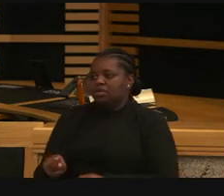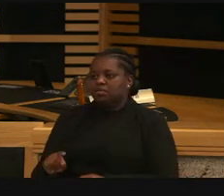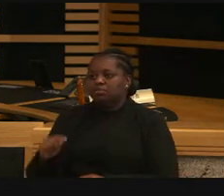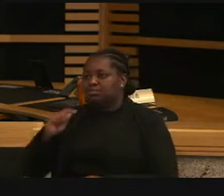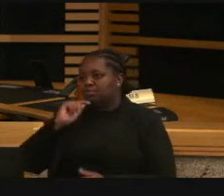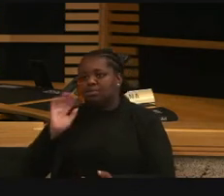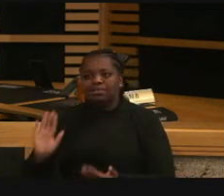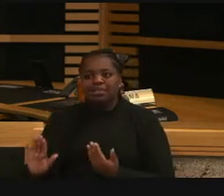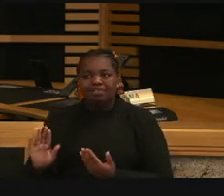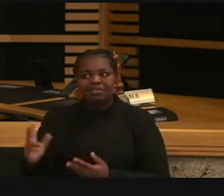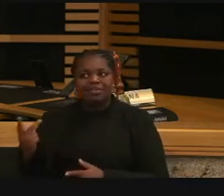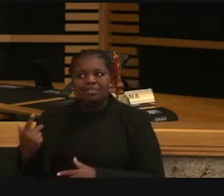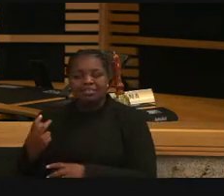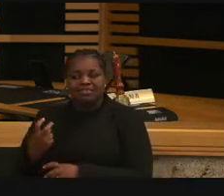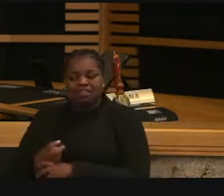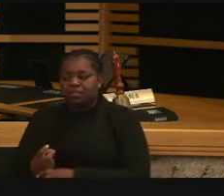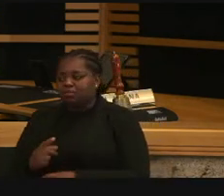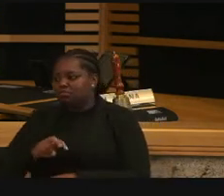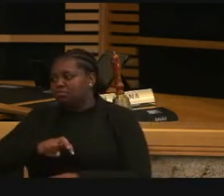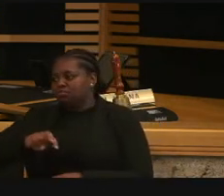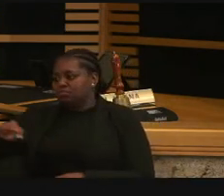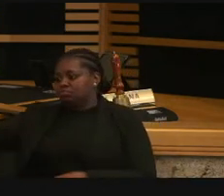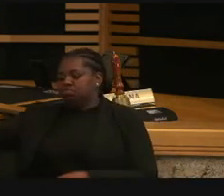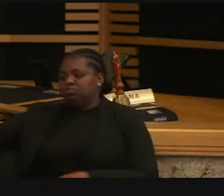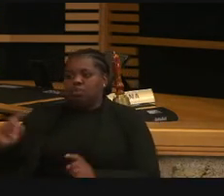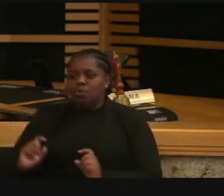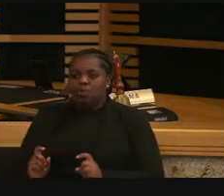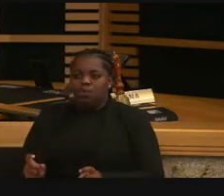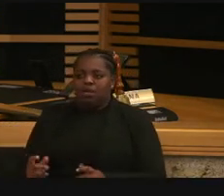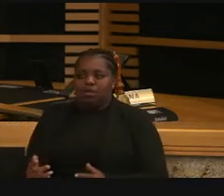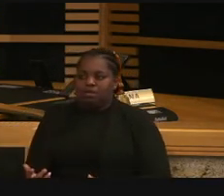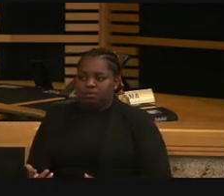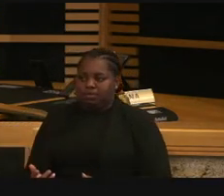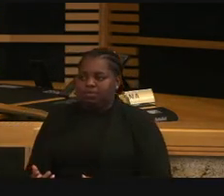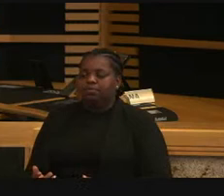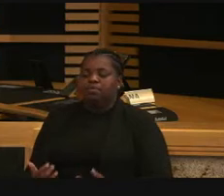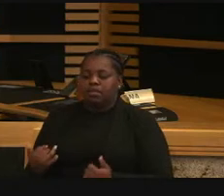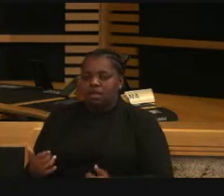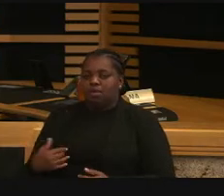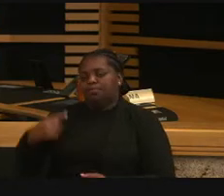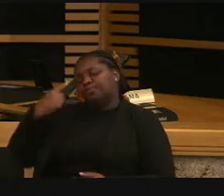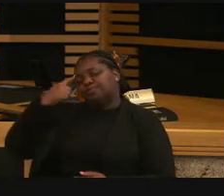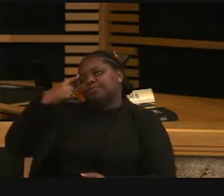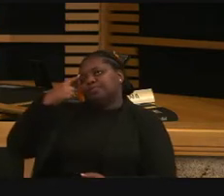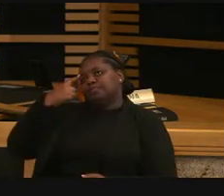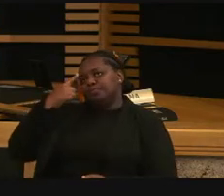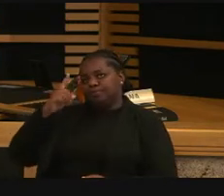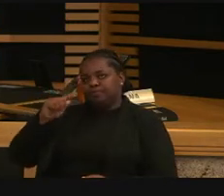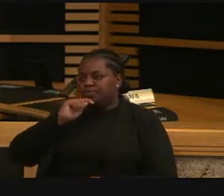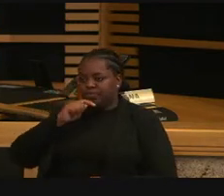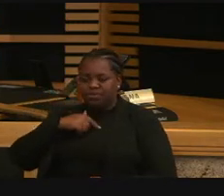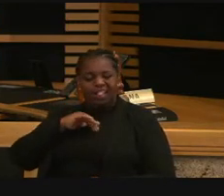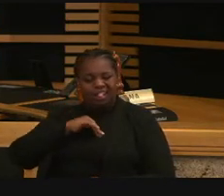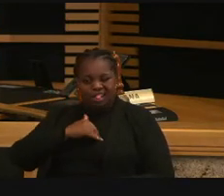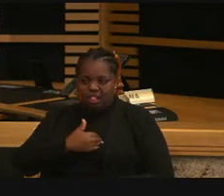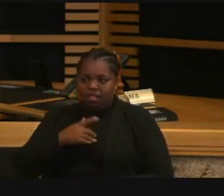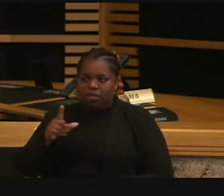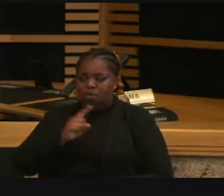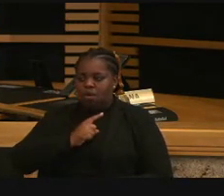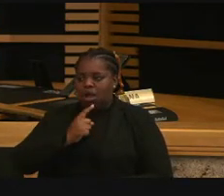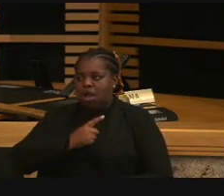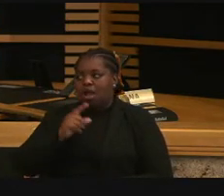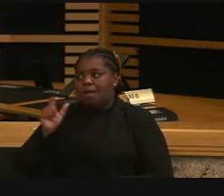I-traffic has kwazi yofikelela pha ngokukhawuleza. Sathi ke noko ayisiphathi kakuhle le nto because abantu